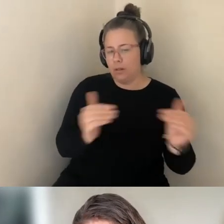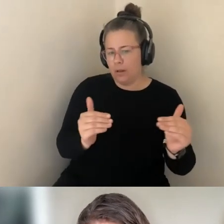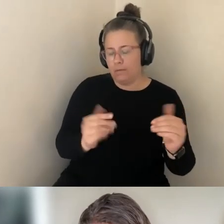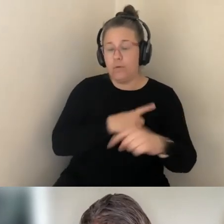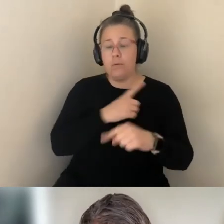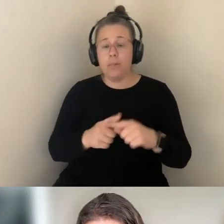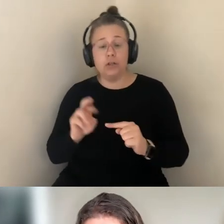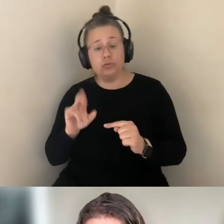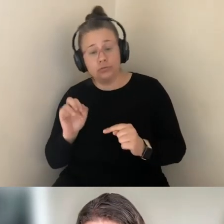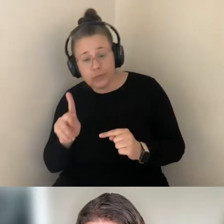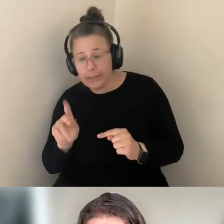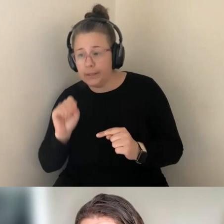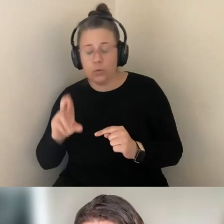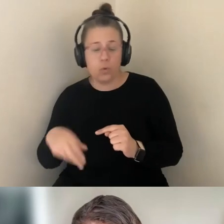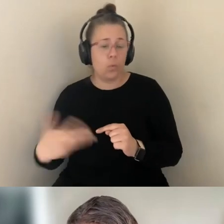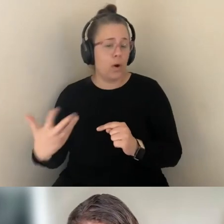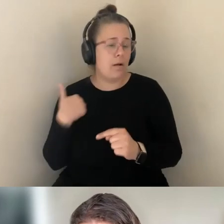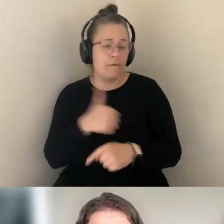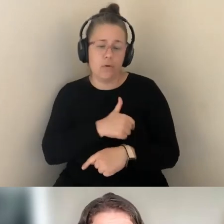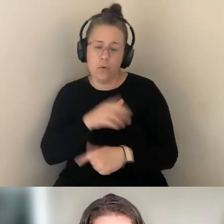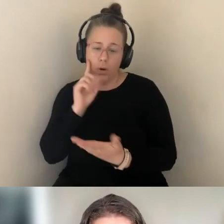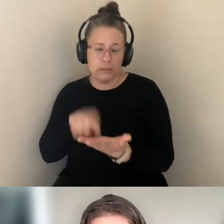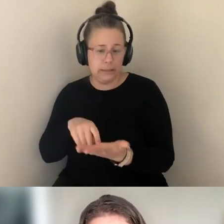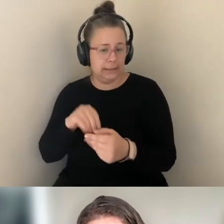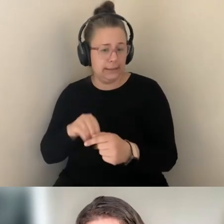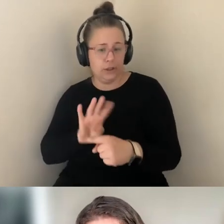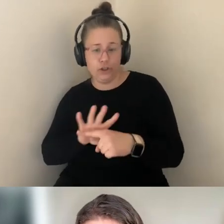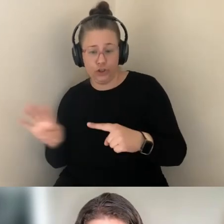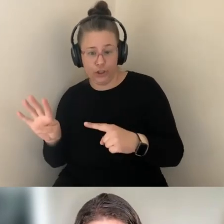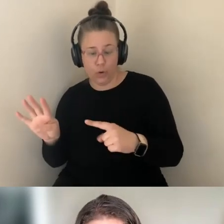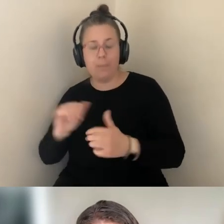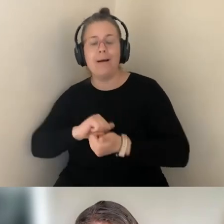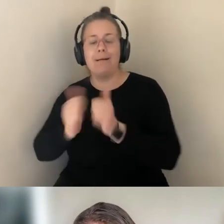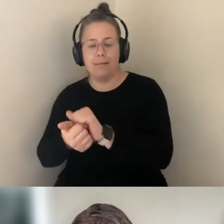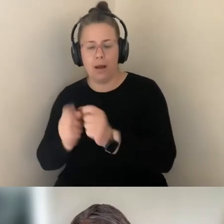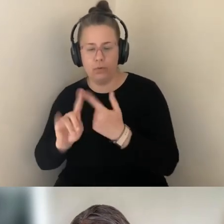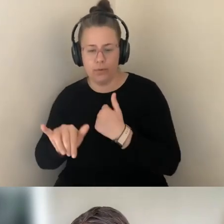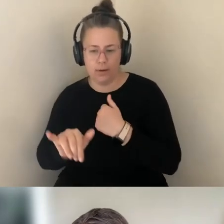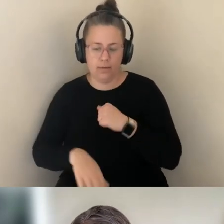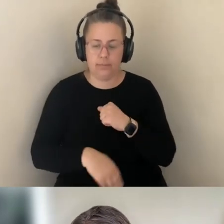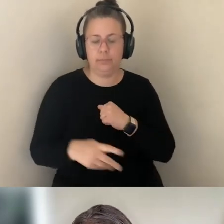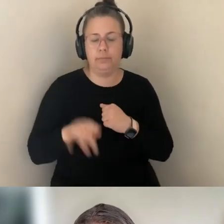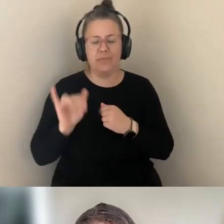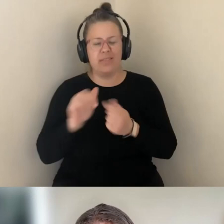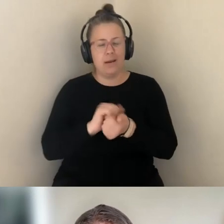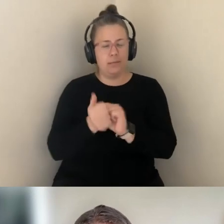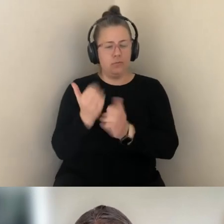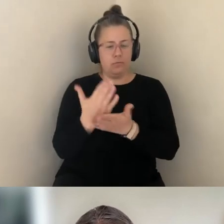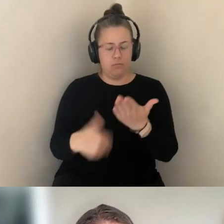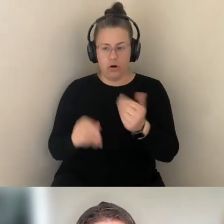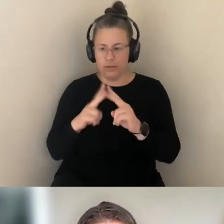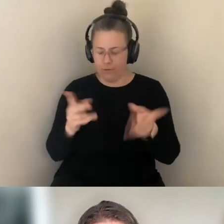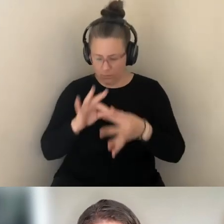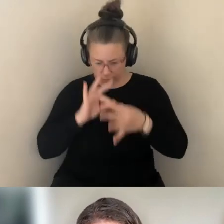to the condition or to whatever it is that we're finding in the genome. And that adaptation piece is really central to how we think about ourselves now and to